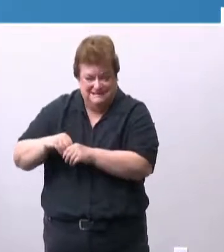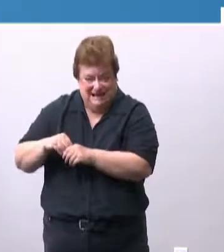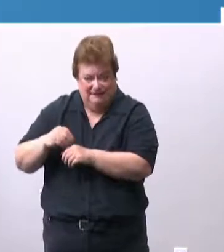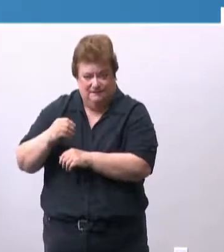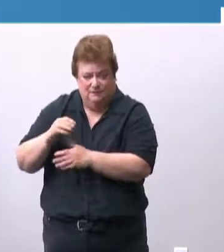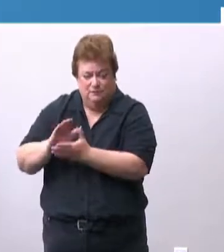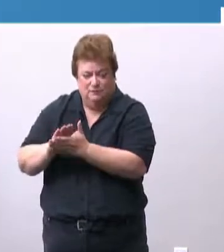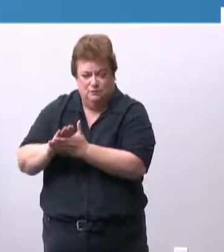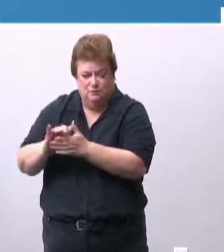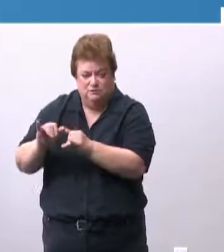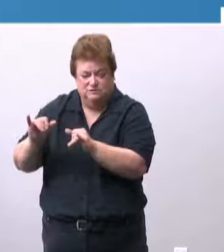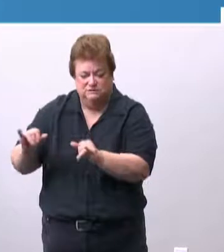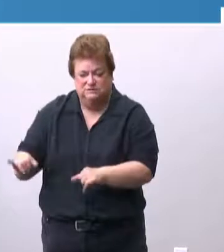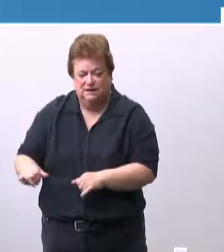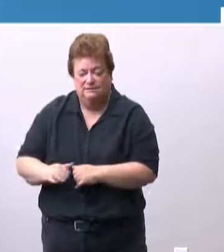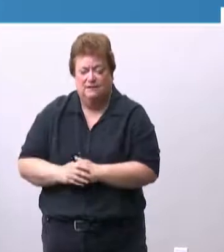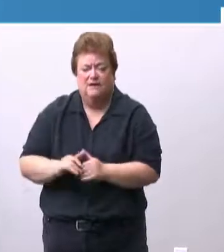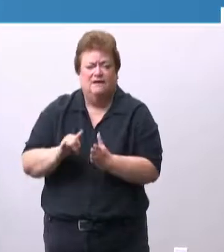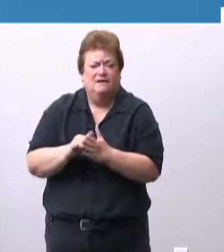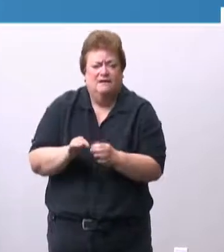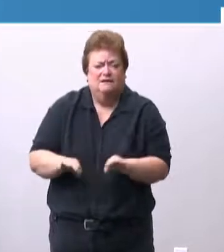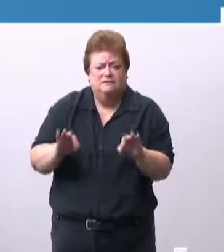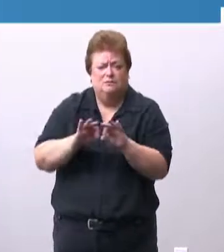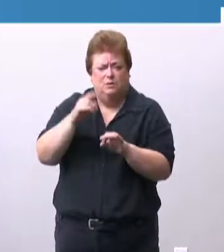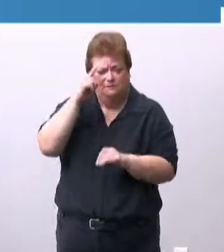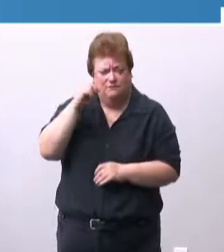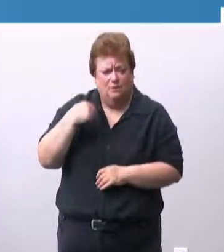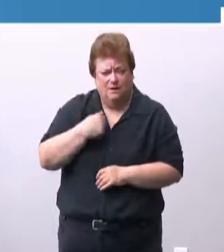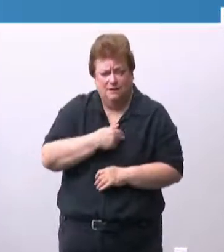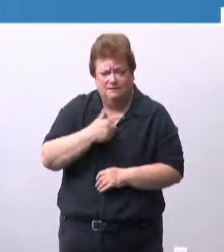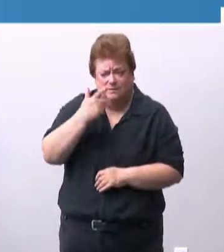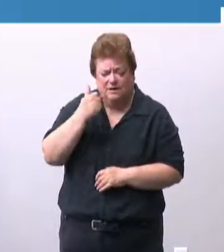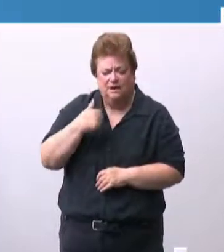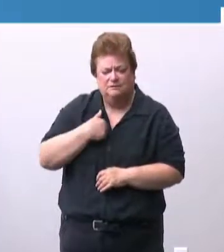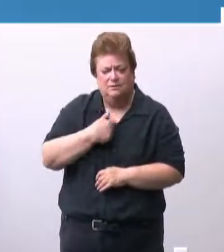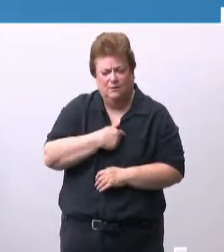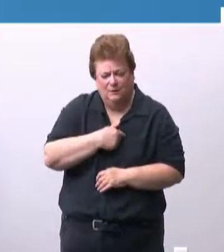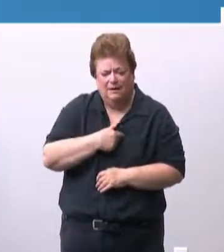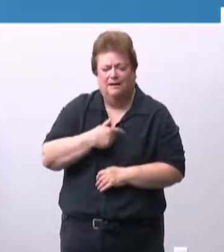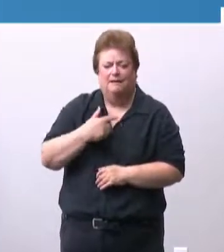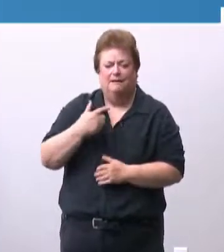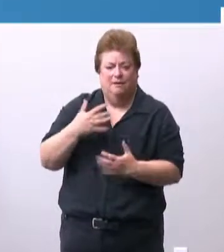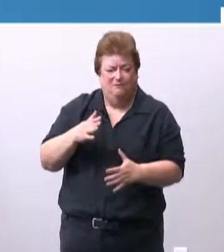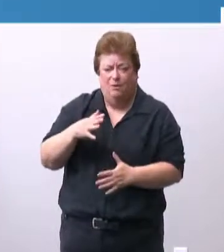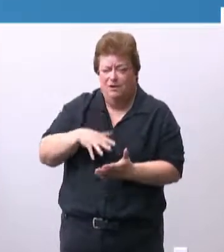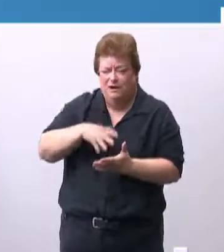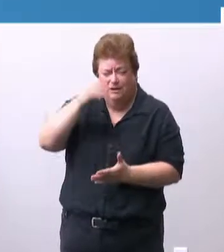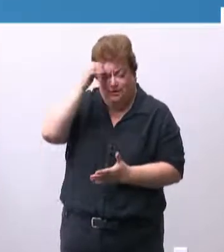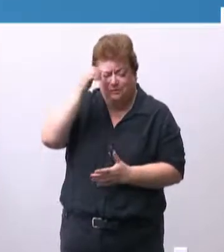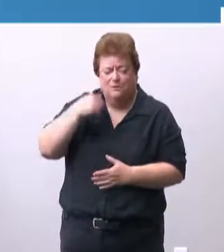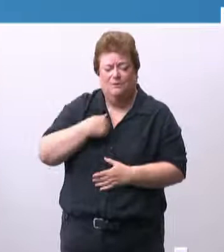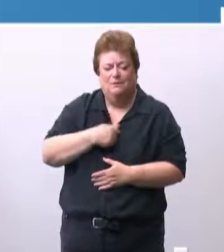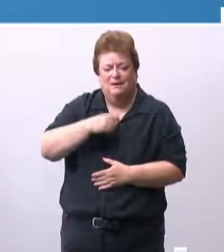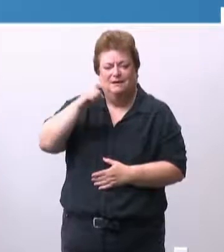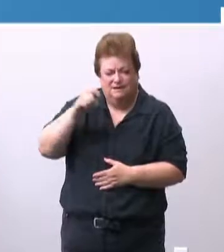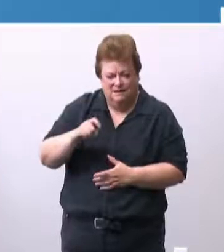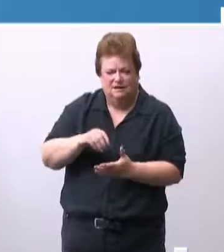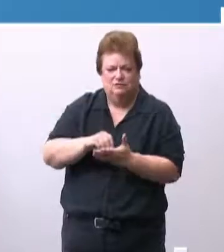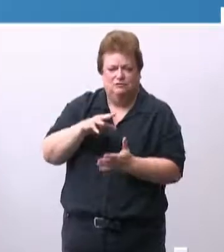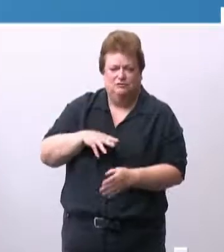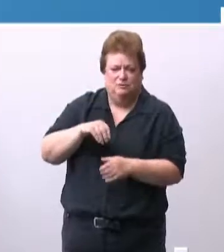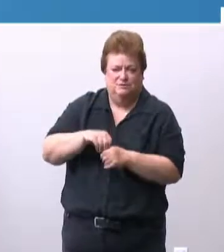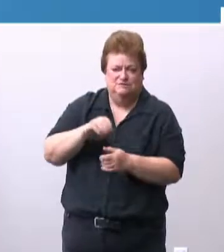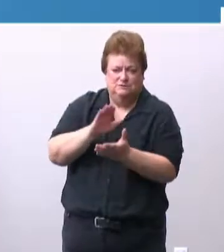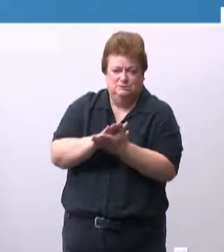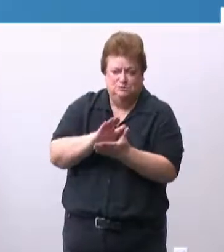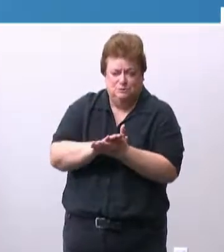really important for us because, as we have learned, we need our students in school. Our students in school are doing